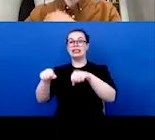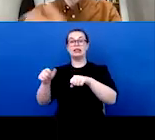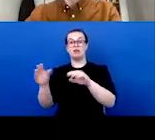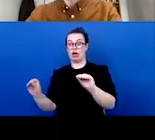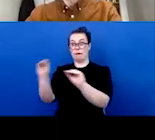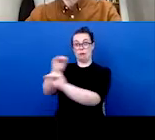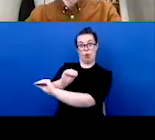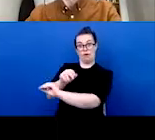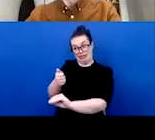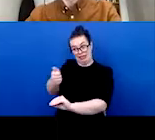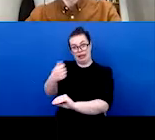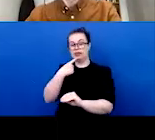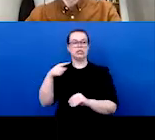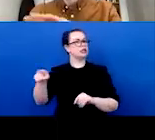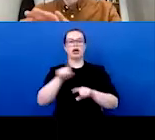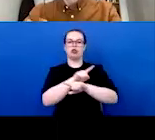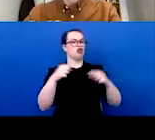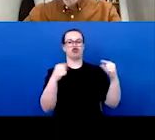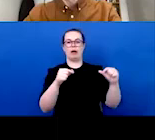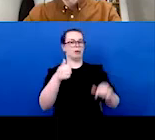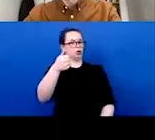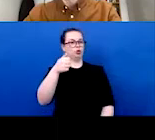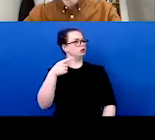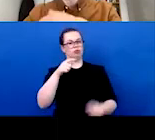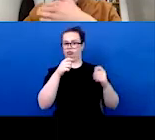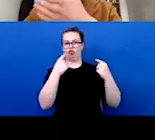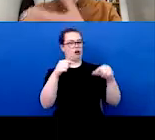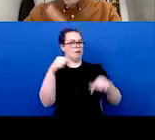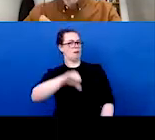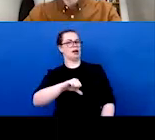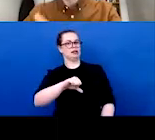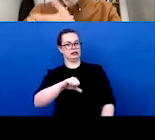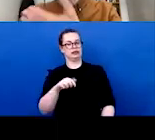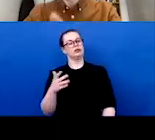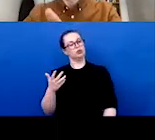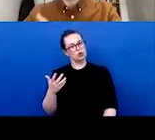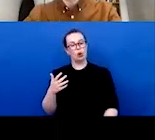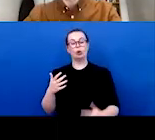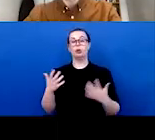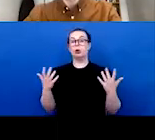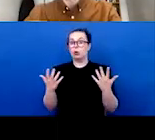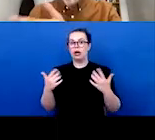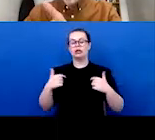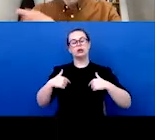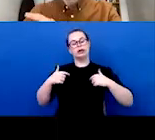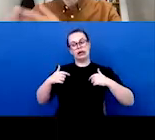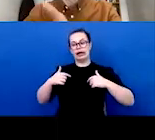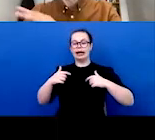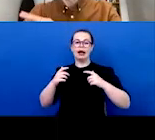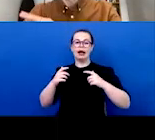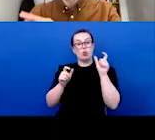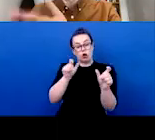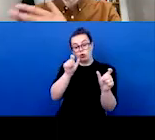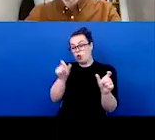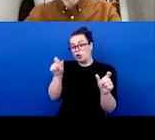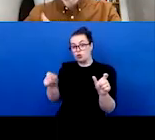the P600 here would not be a pure index of bottom-up syntactic processing, but rather a manifestation